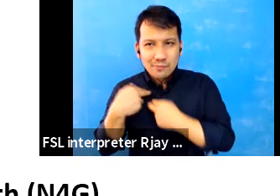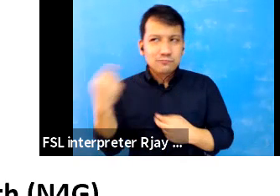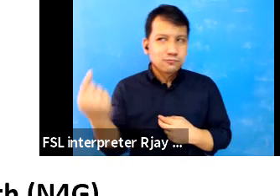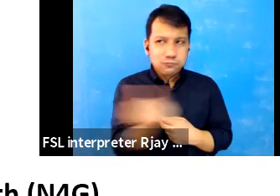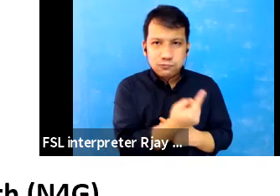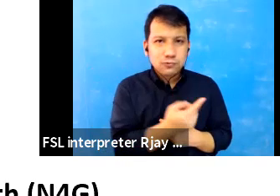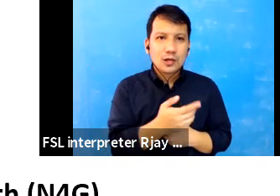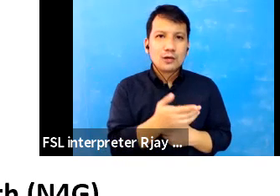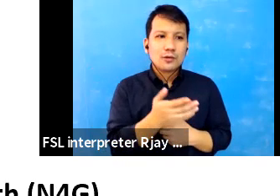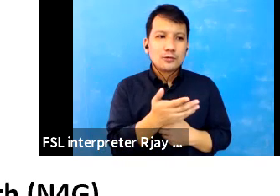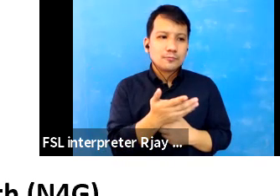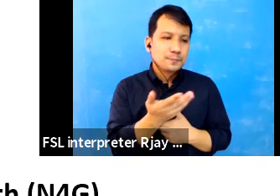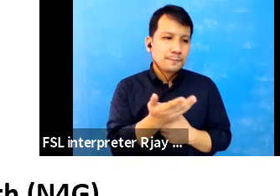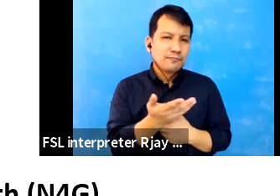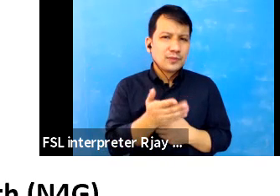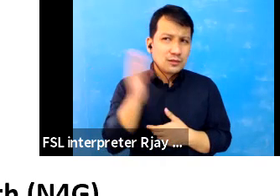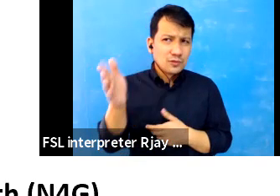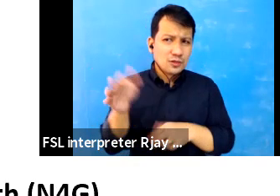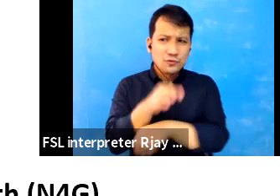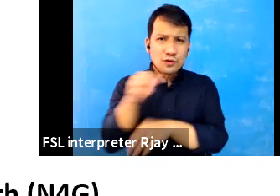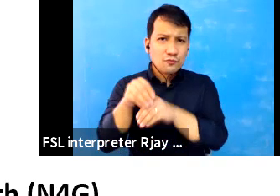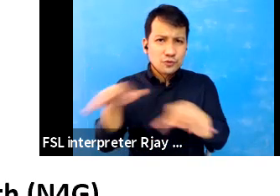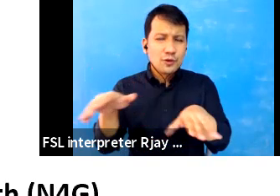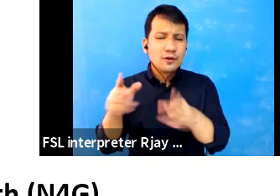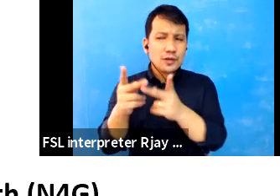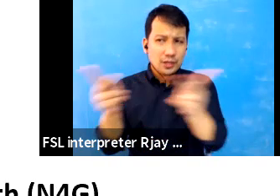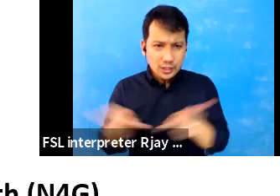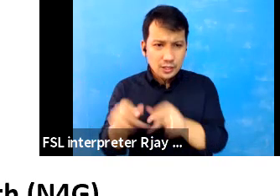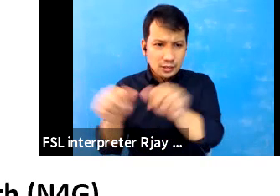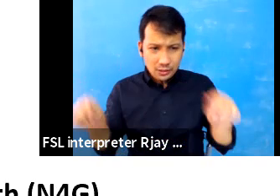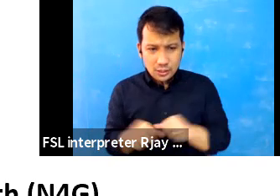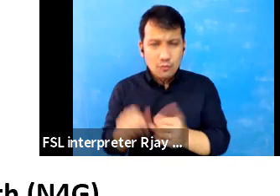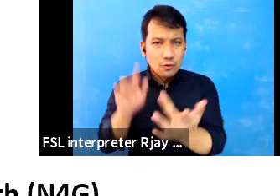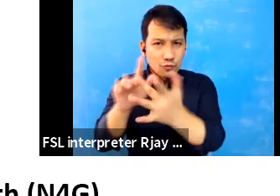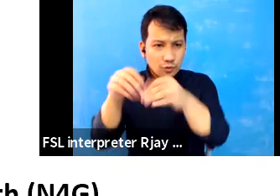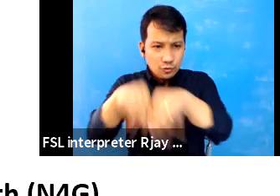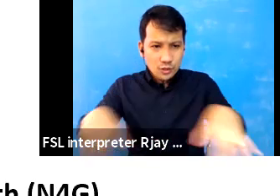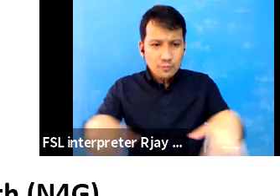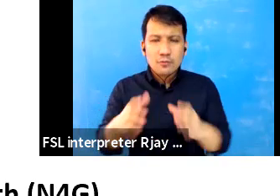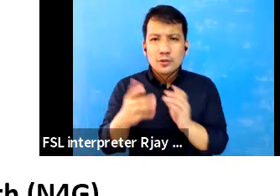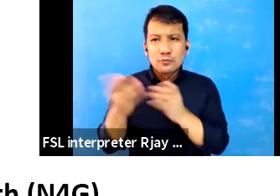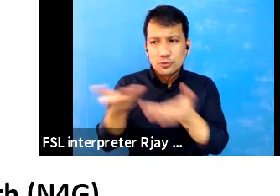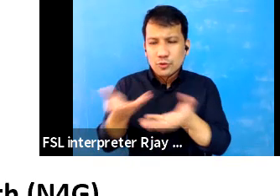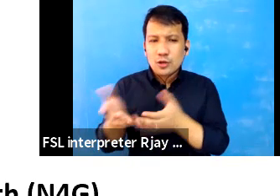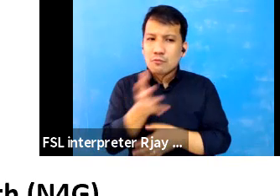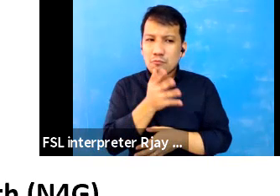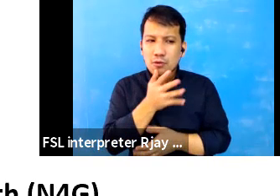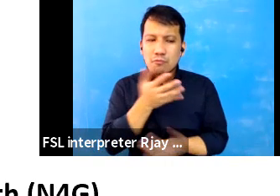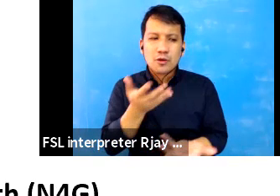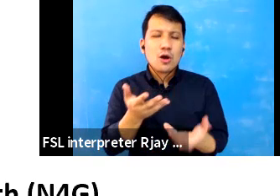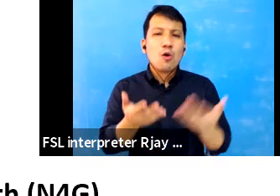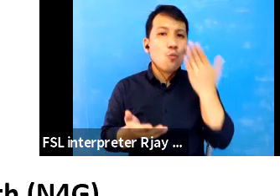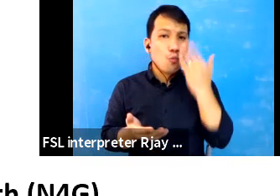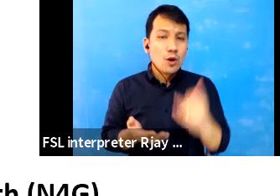are there in the field are more important because they get in touch with our mothers. We are fortunate now